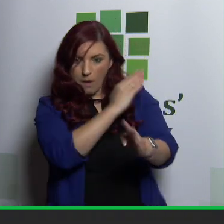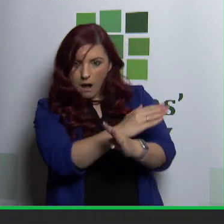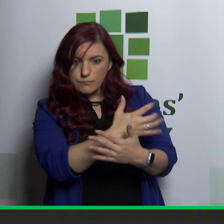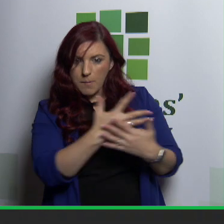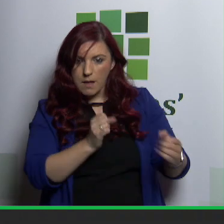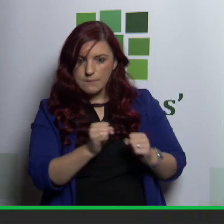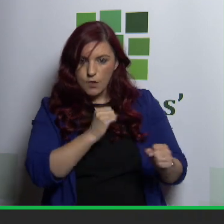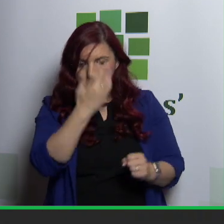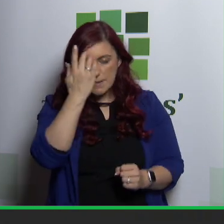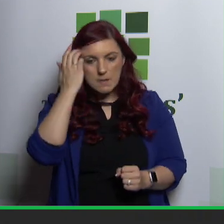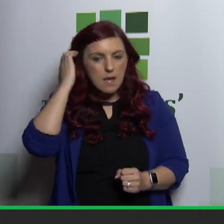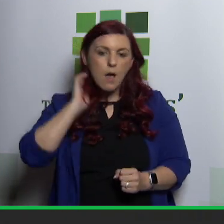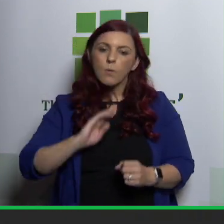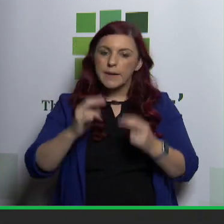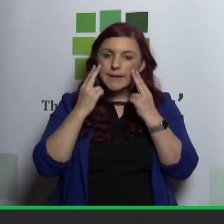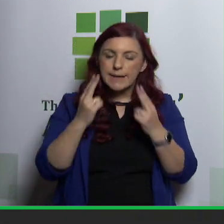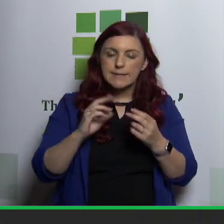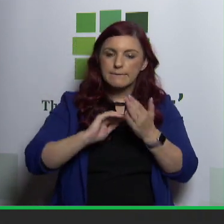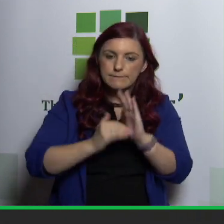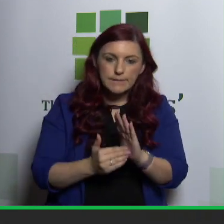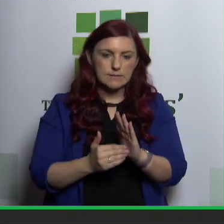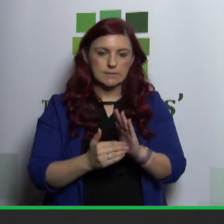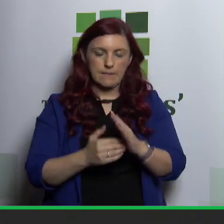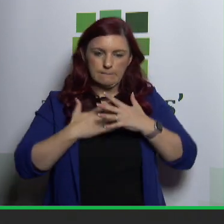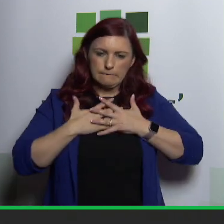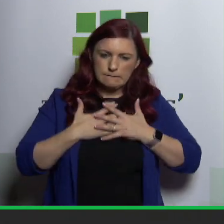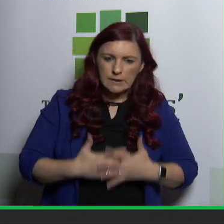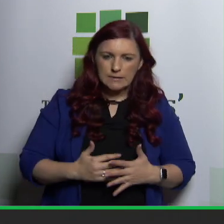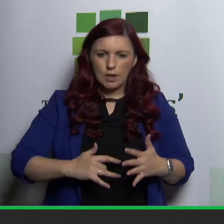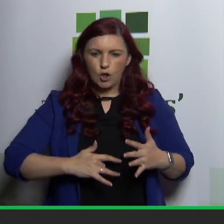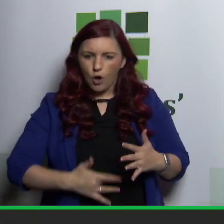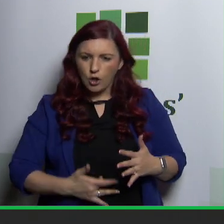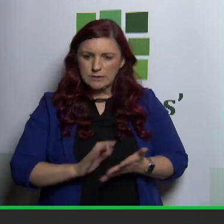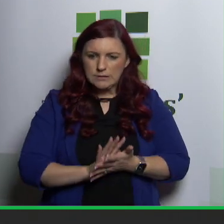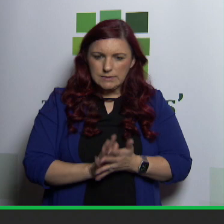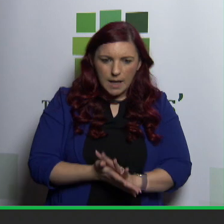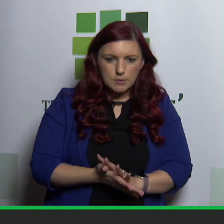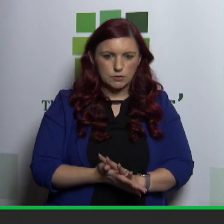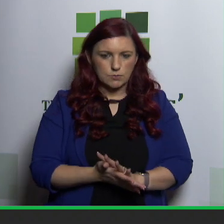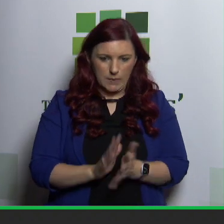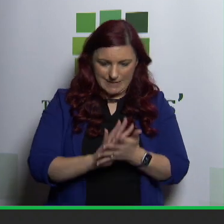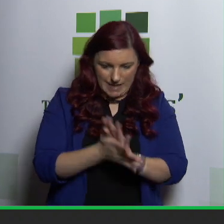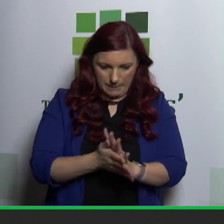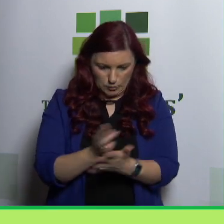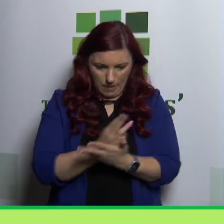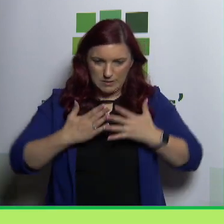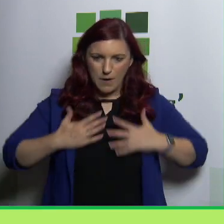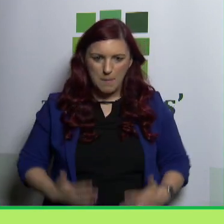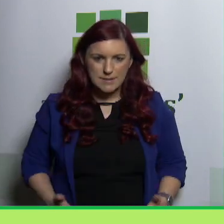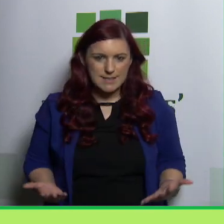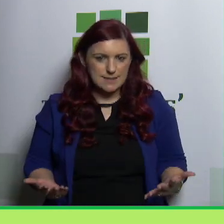by mental, by physically, and that is so damaged. We've damaged parts of our body.